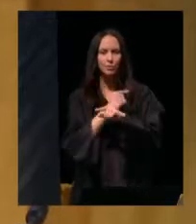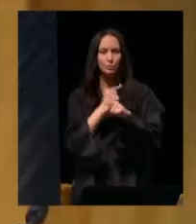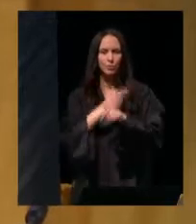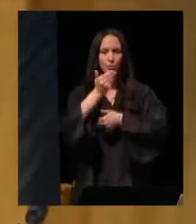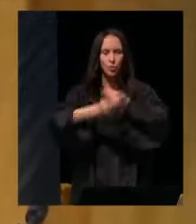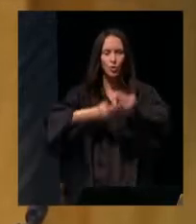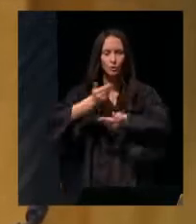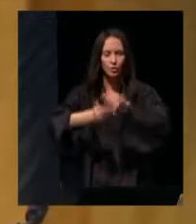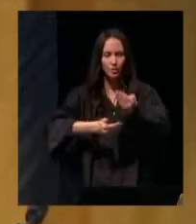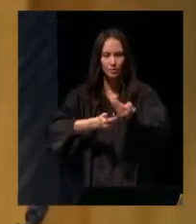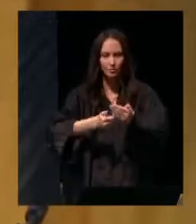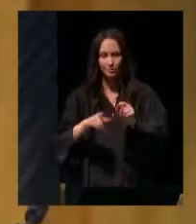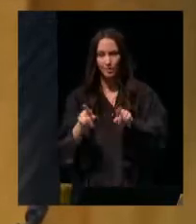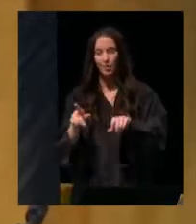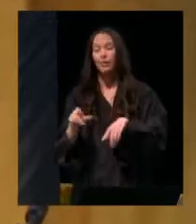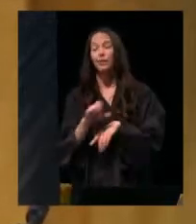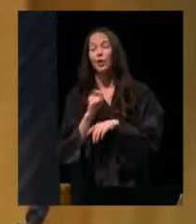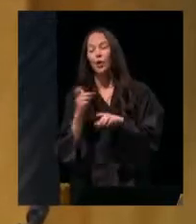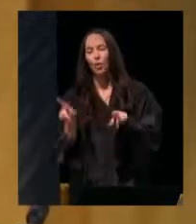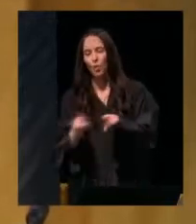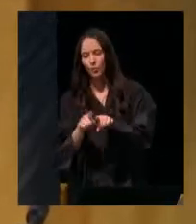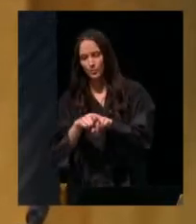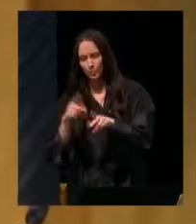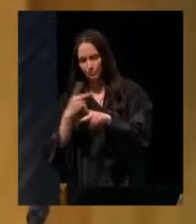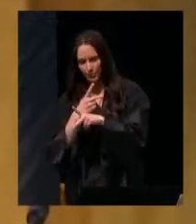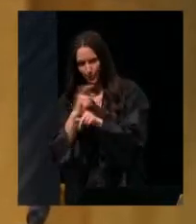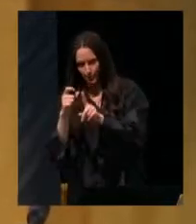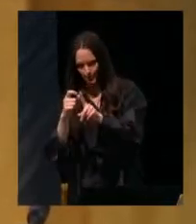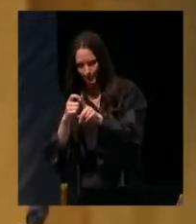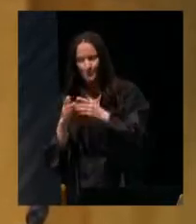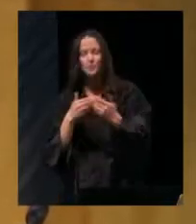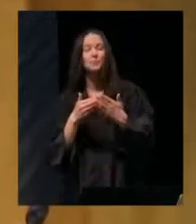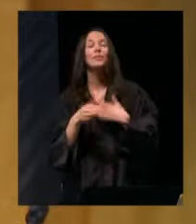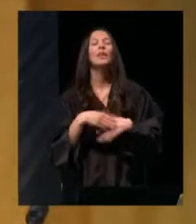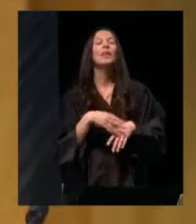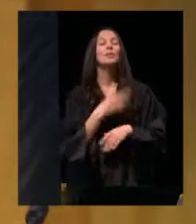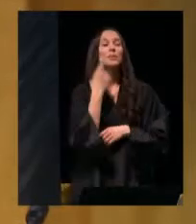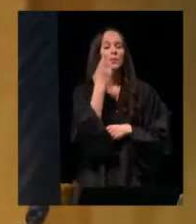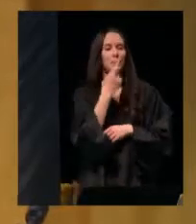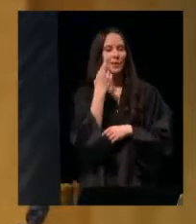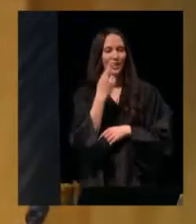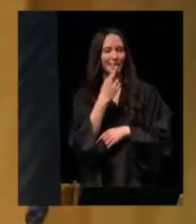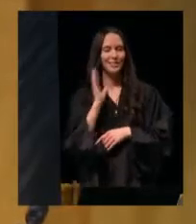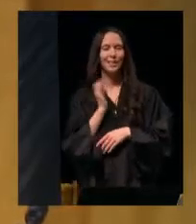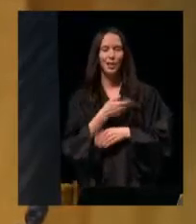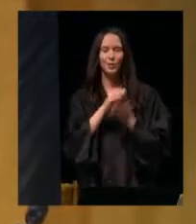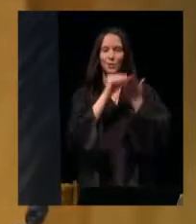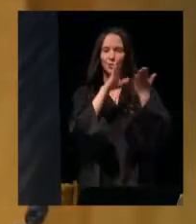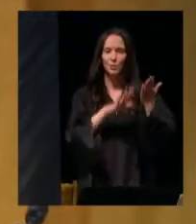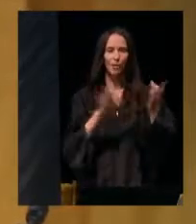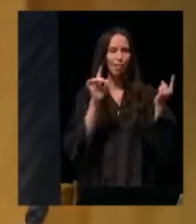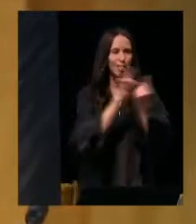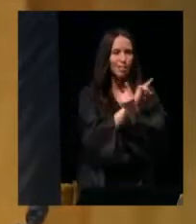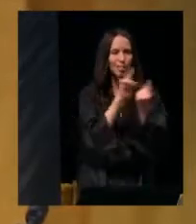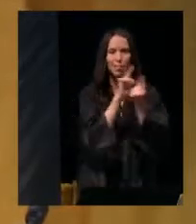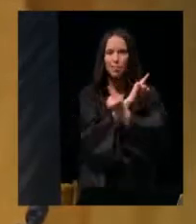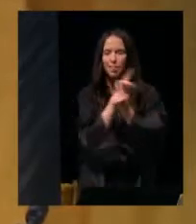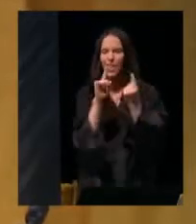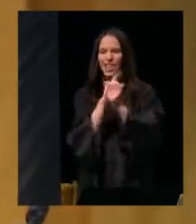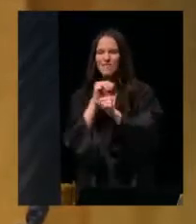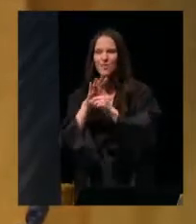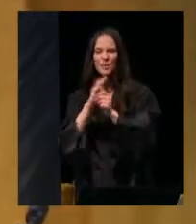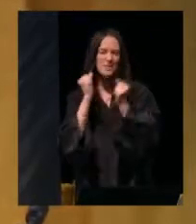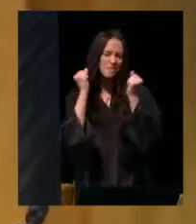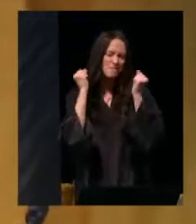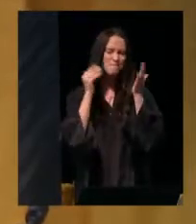progression, another math term, realizes that our students will influence and interact millions. It's a